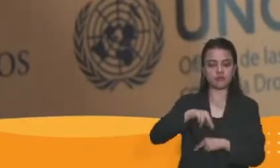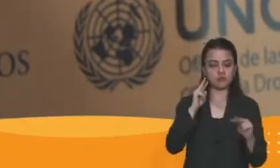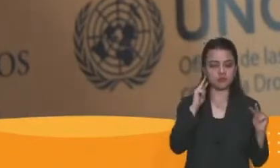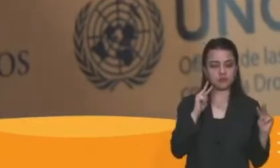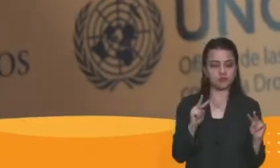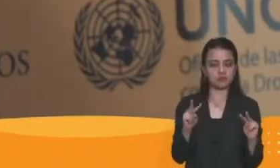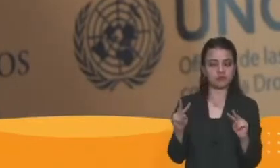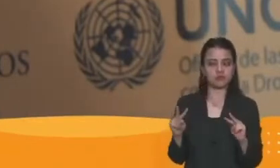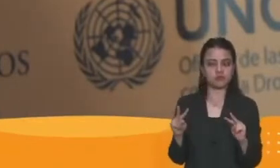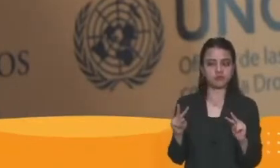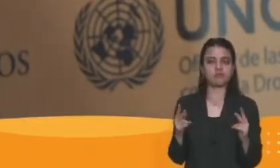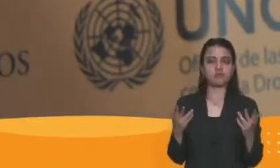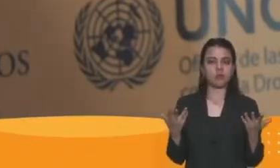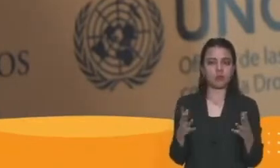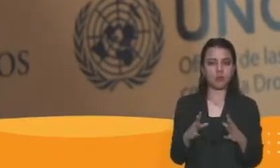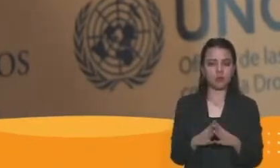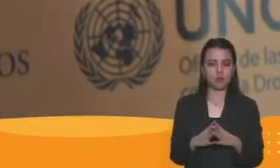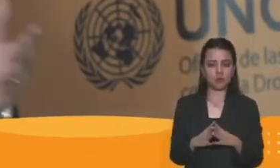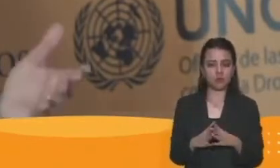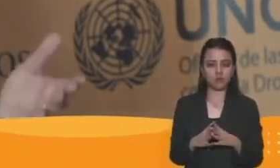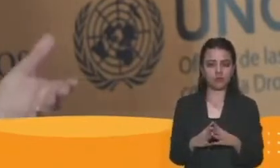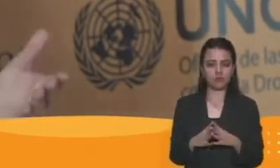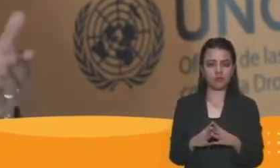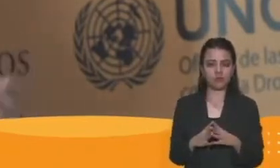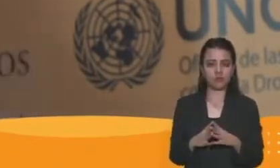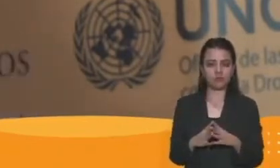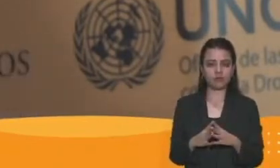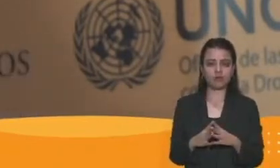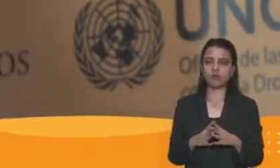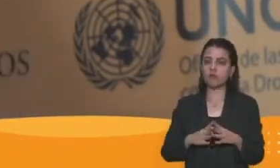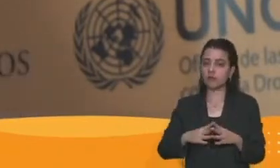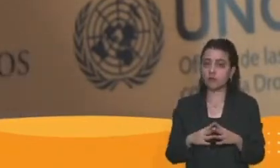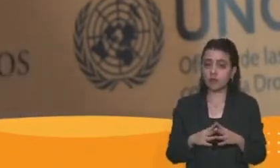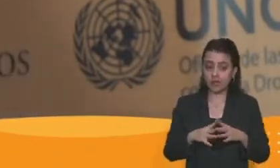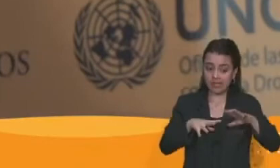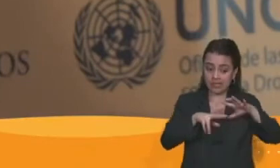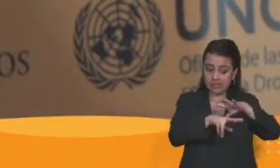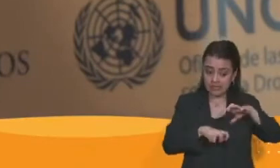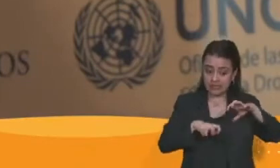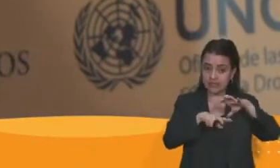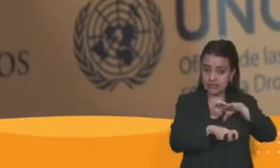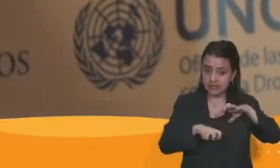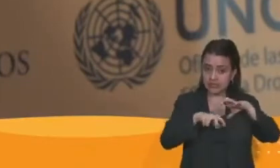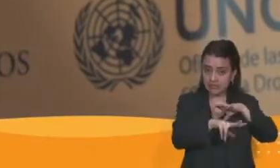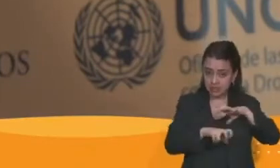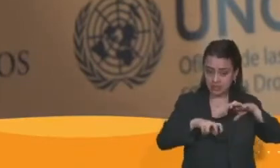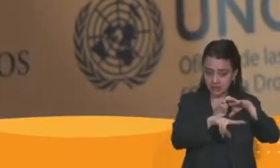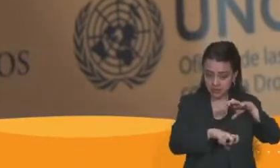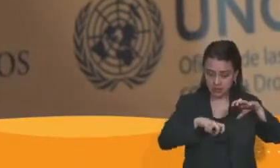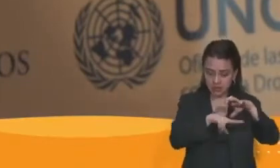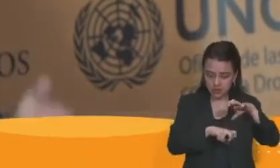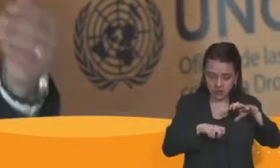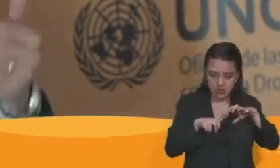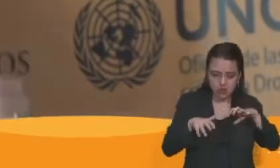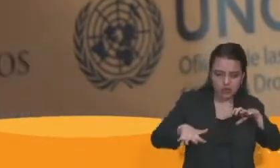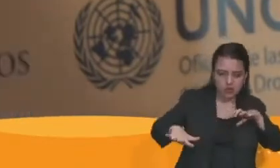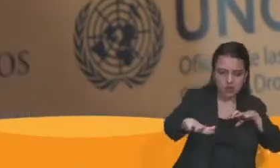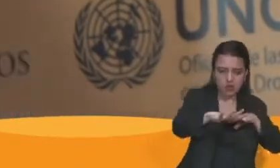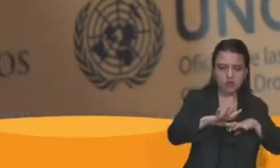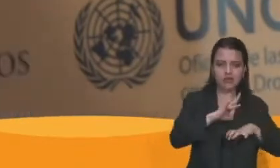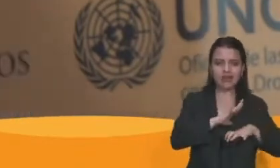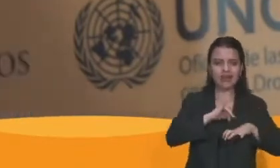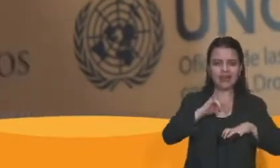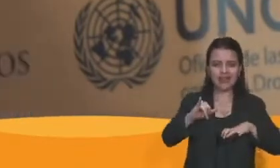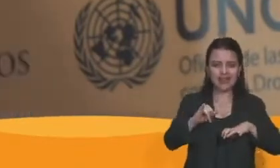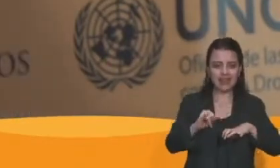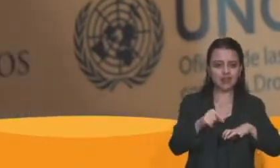seeing something very positive, which is the evidence of the alluvial exploitation of gold in the natural park of Farallones in